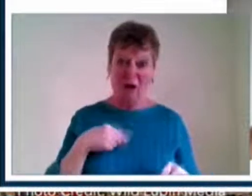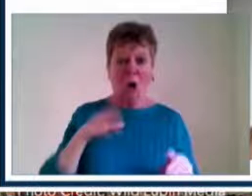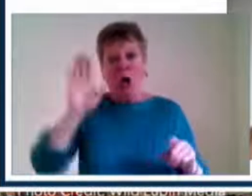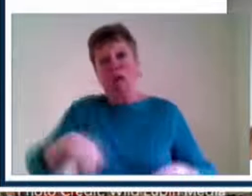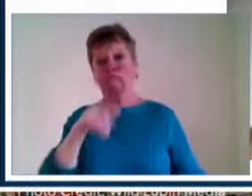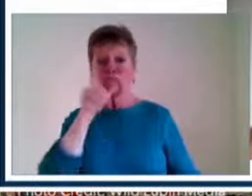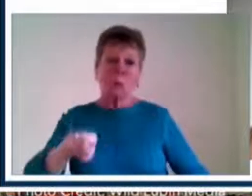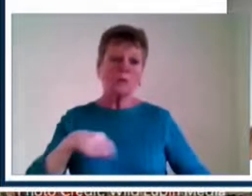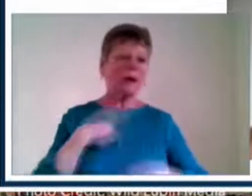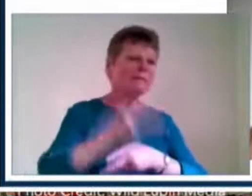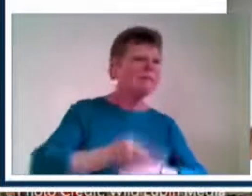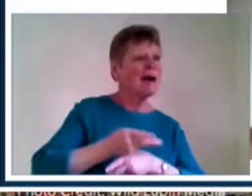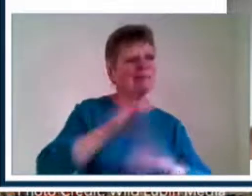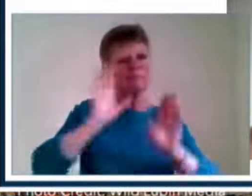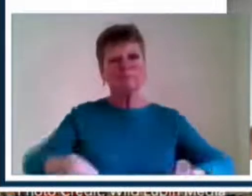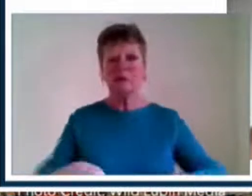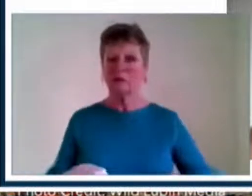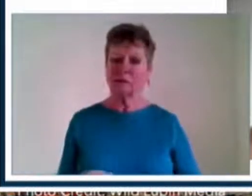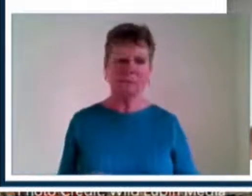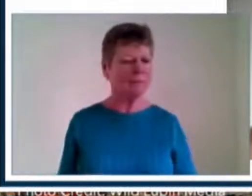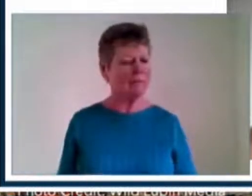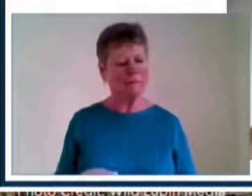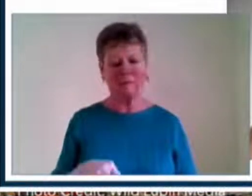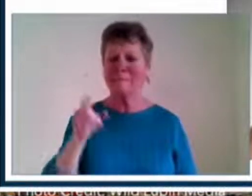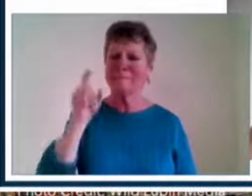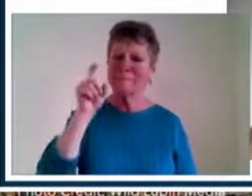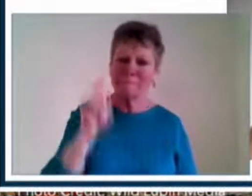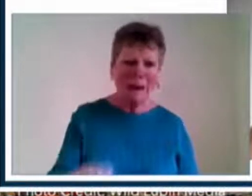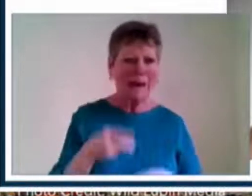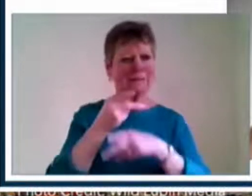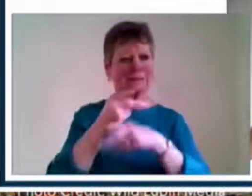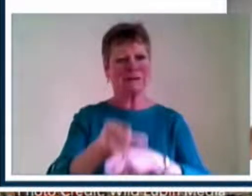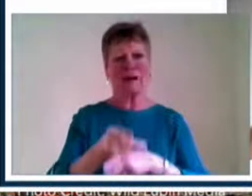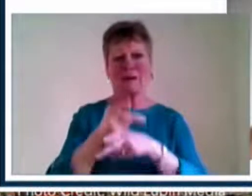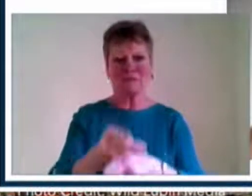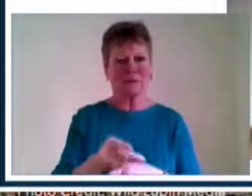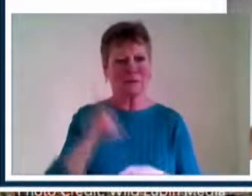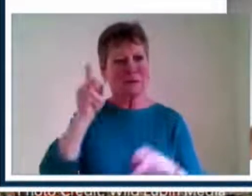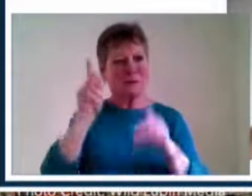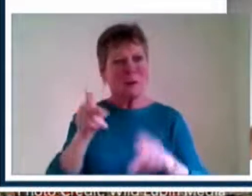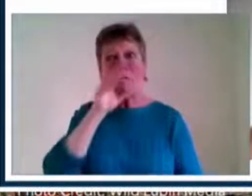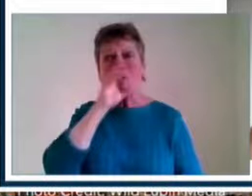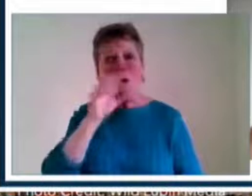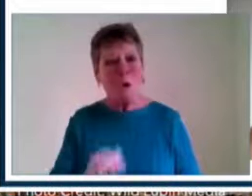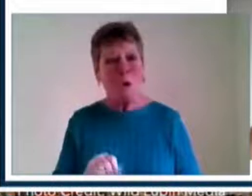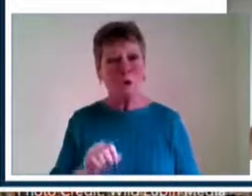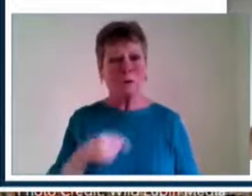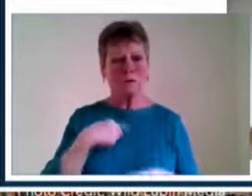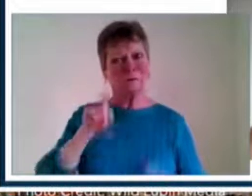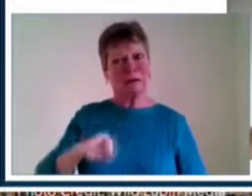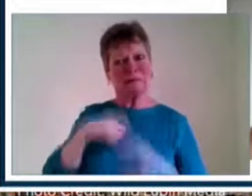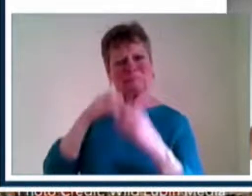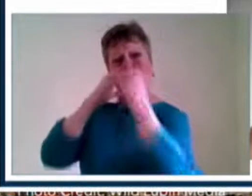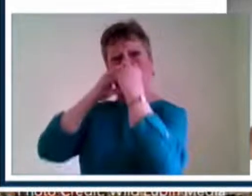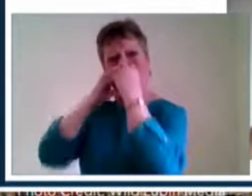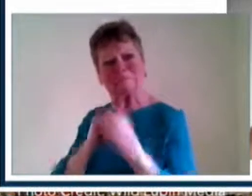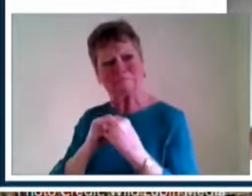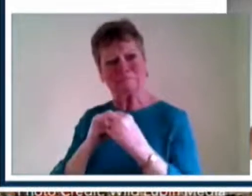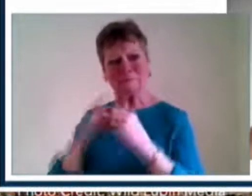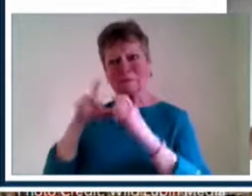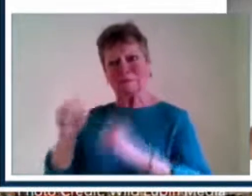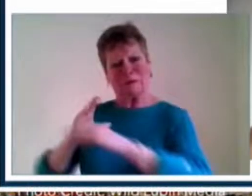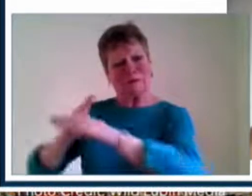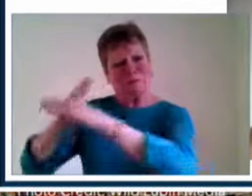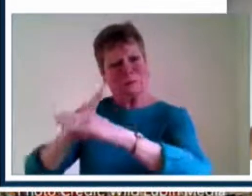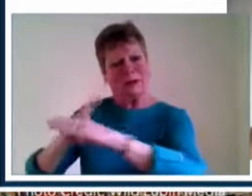cautious. Just the opposite. The elderly in our communities need to be valued and protected by the rest of